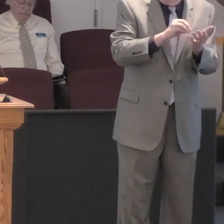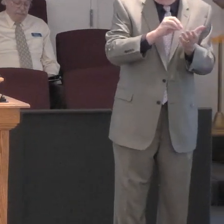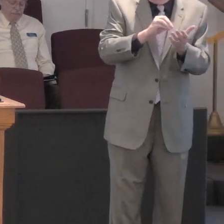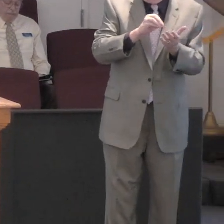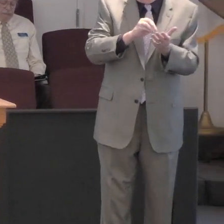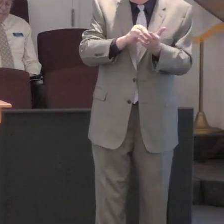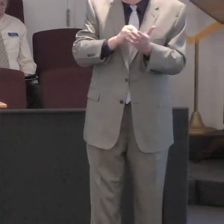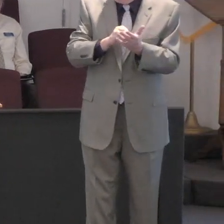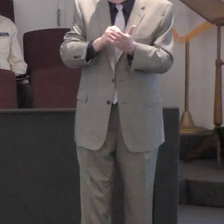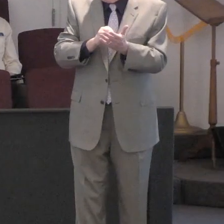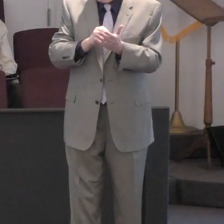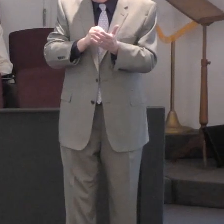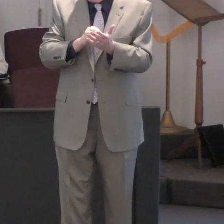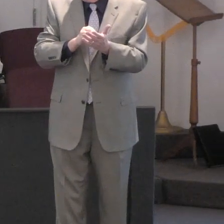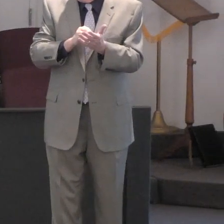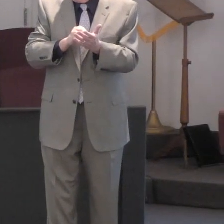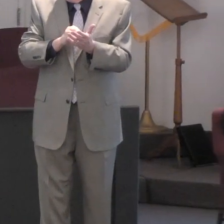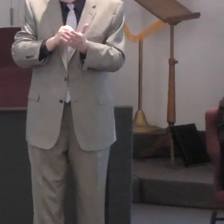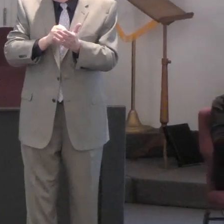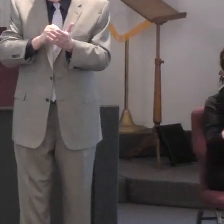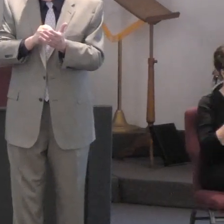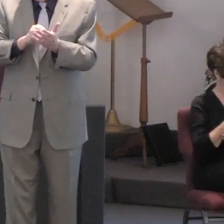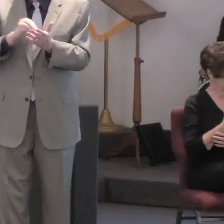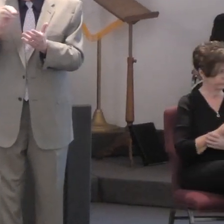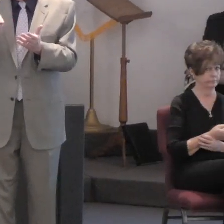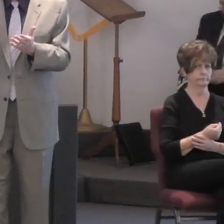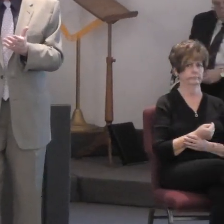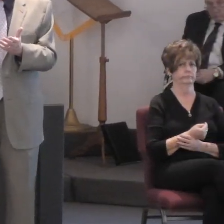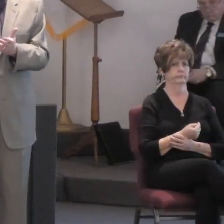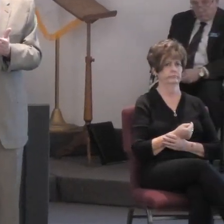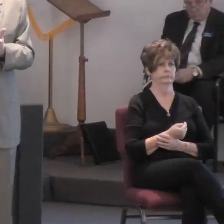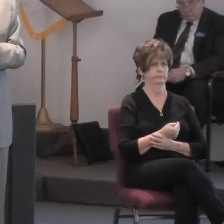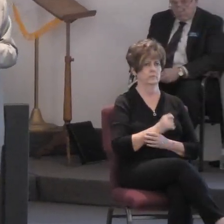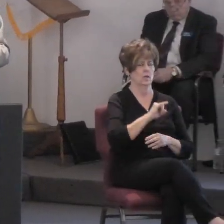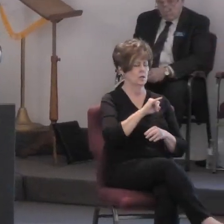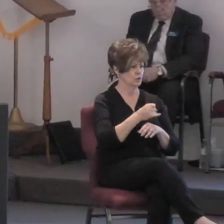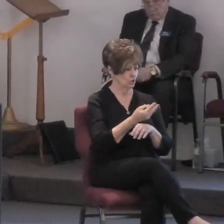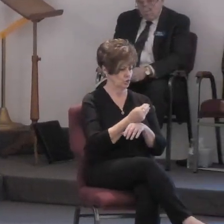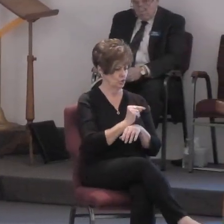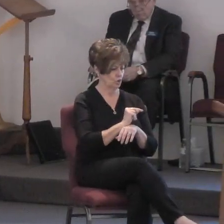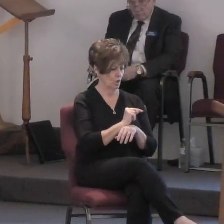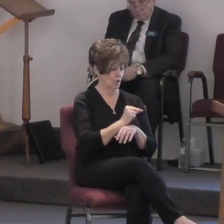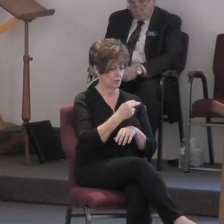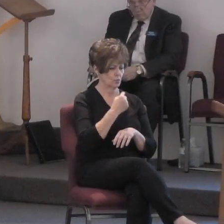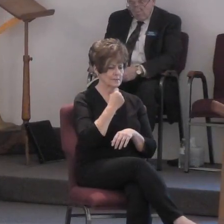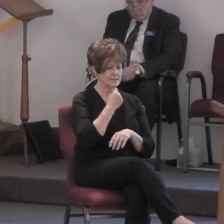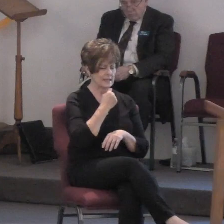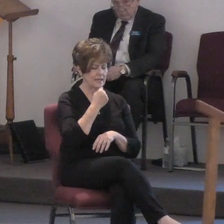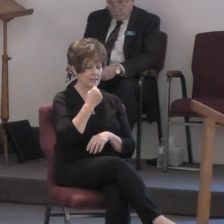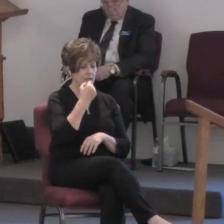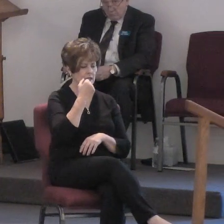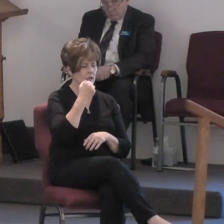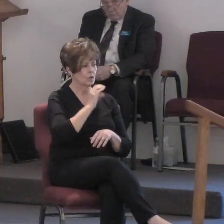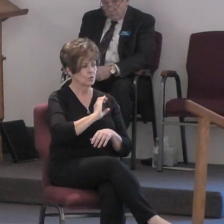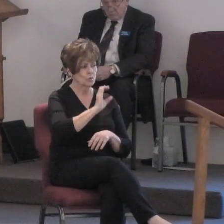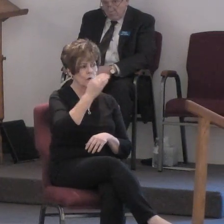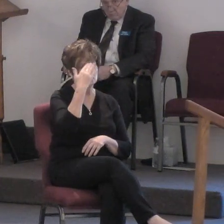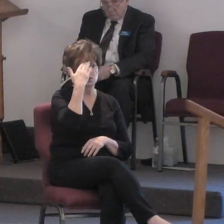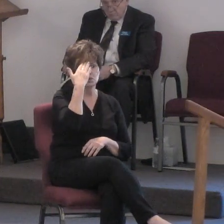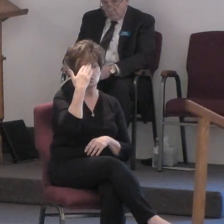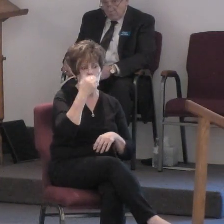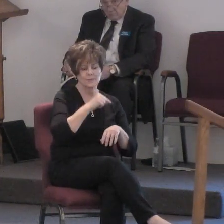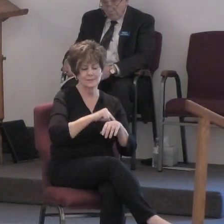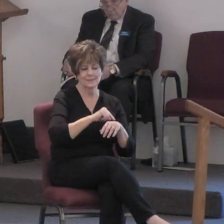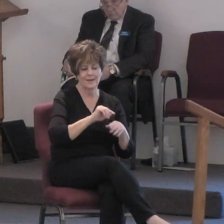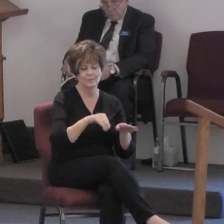John was saying that he knew that it was time to die on the cross. And he knew